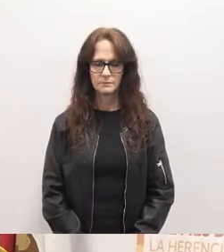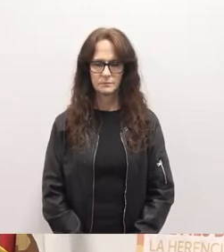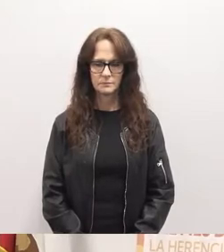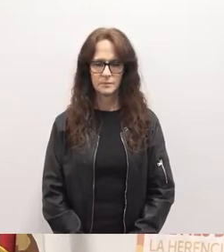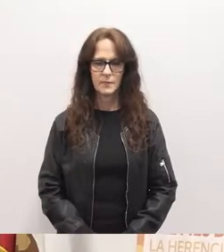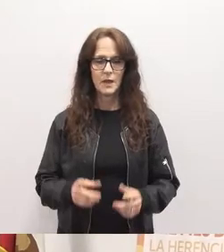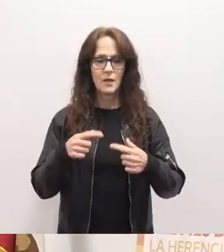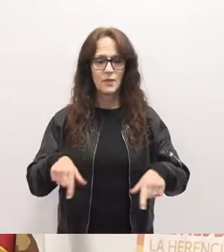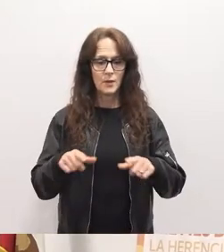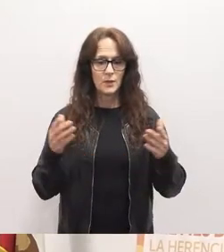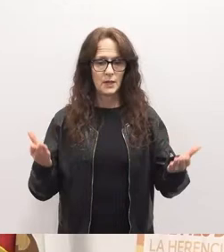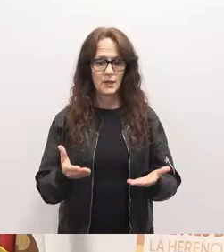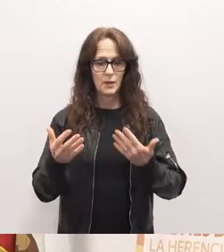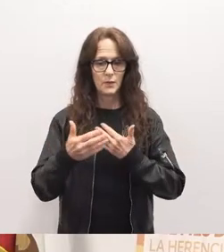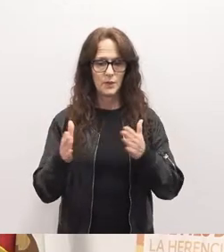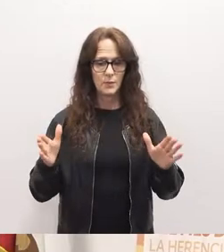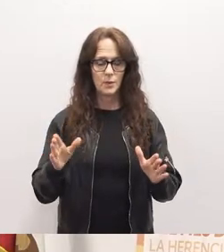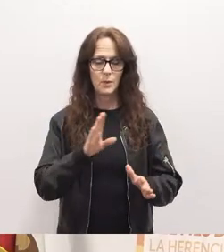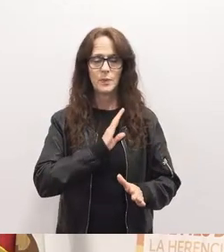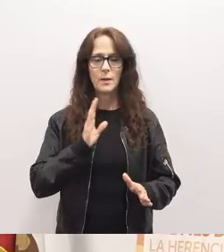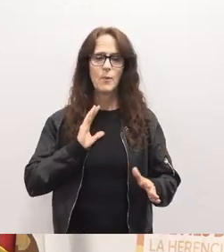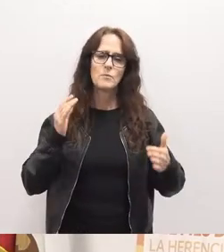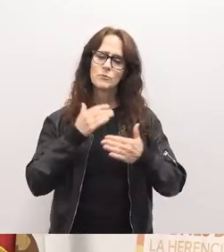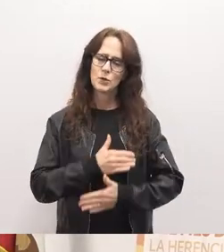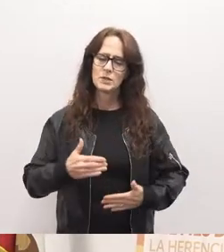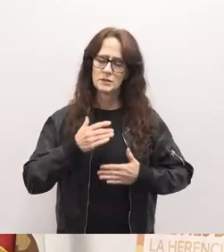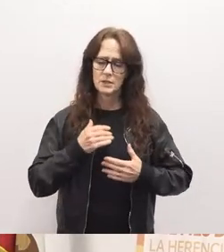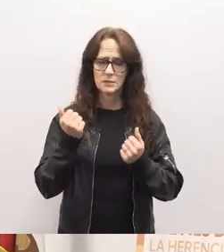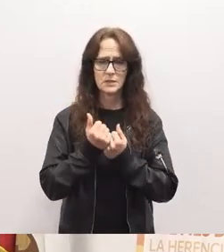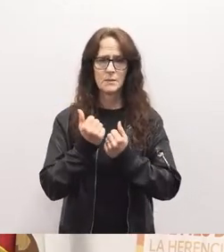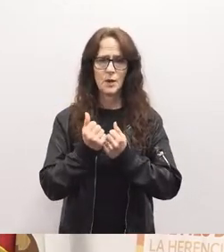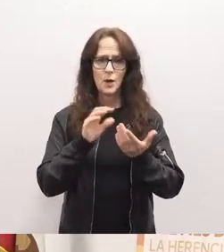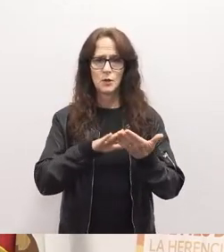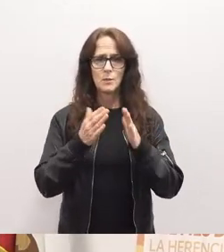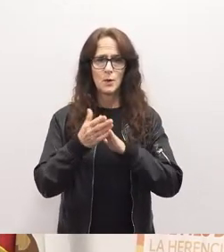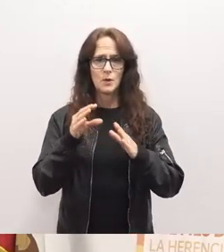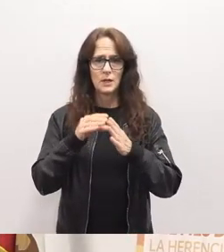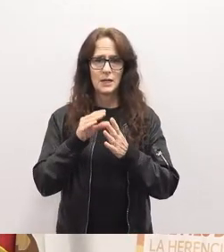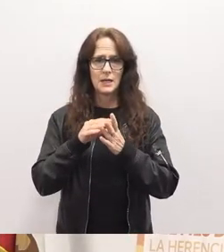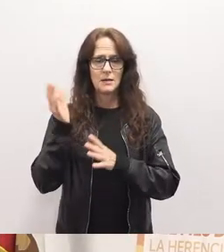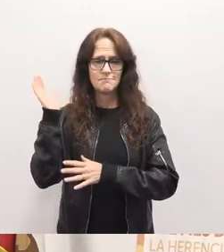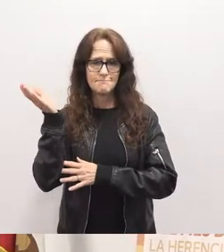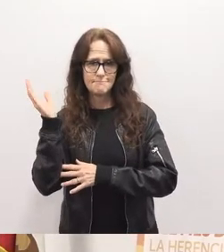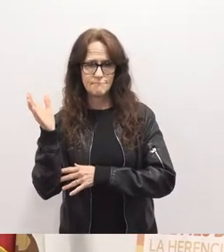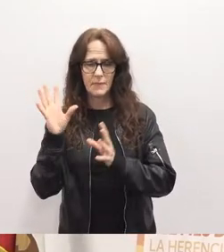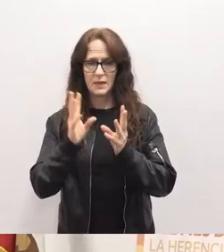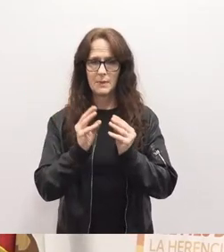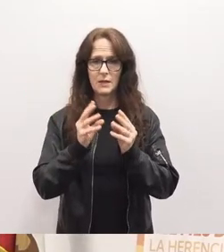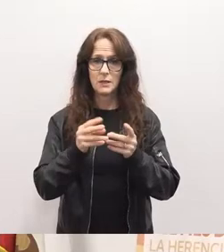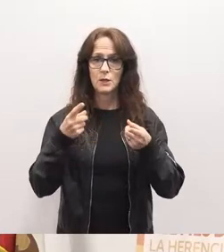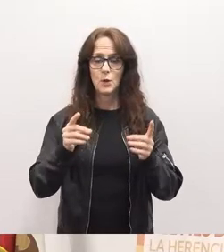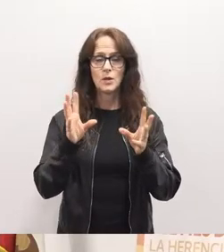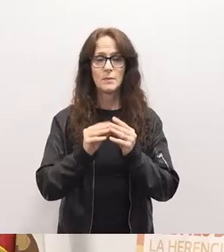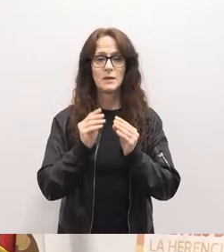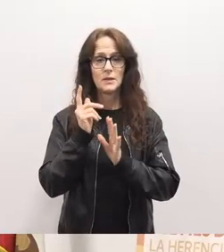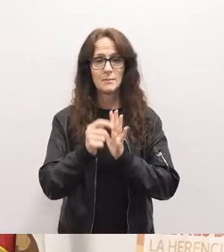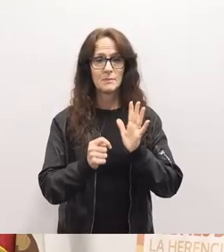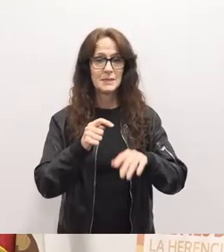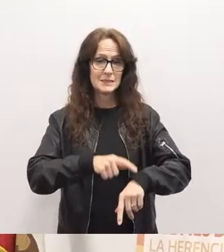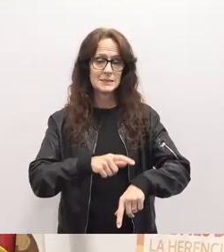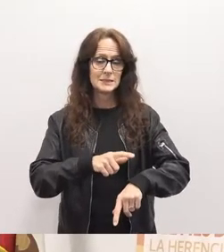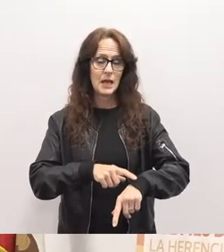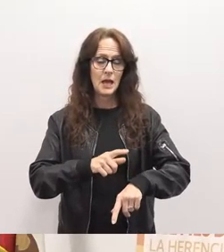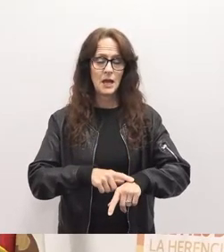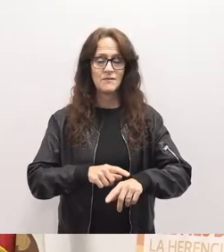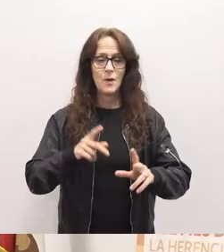For those of you present in the room, the board appreciates and supports community input at our meetings. During the meeting, there will be time for the public